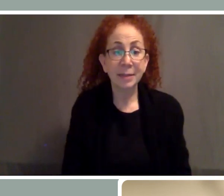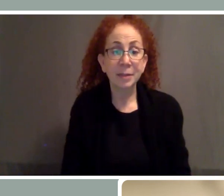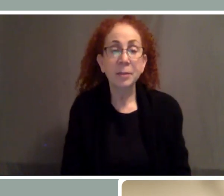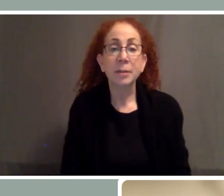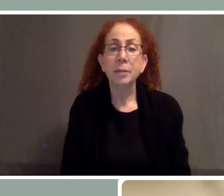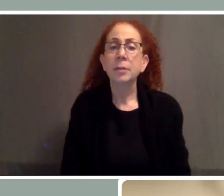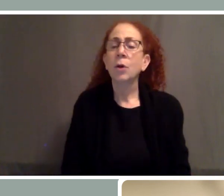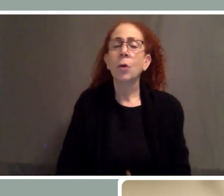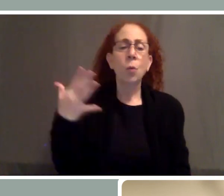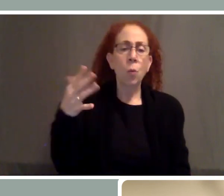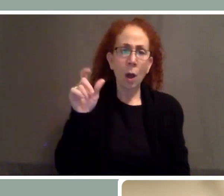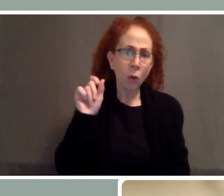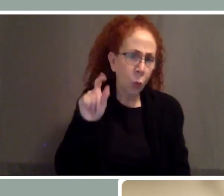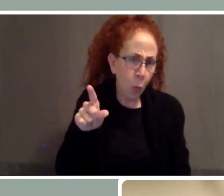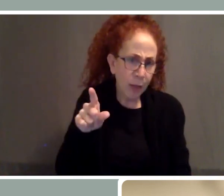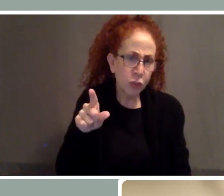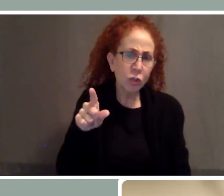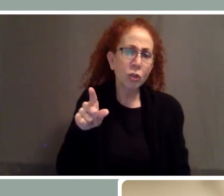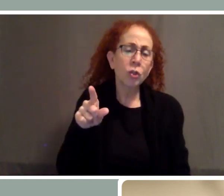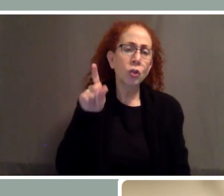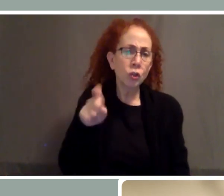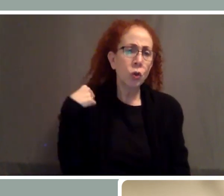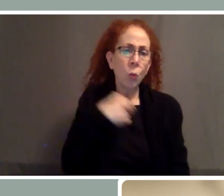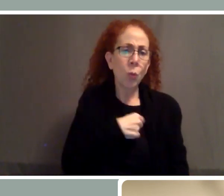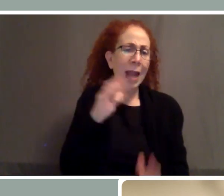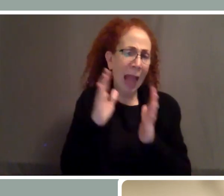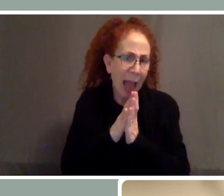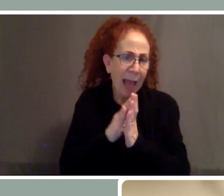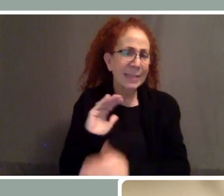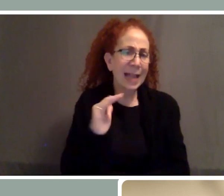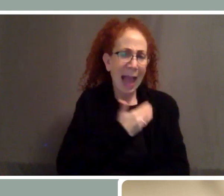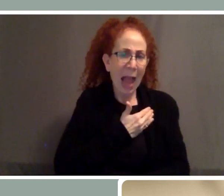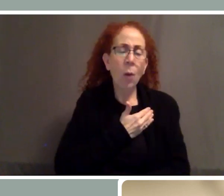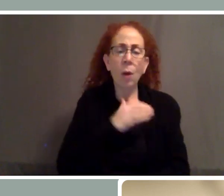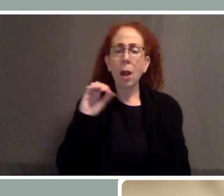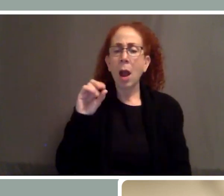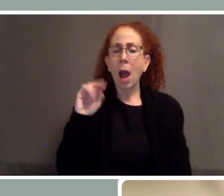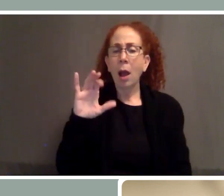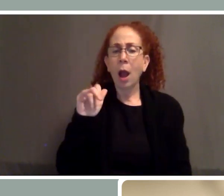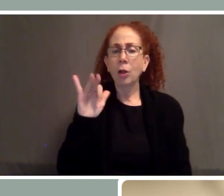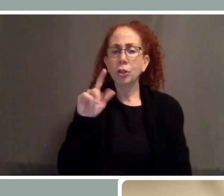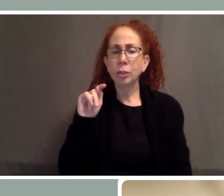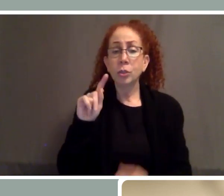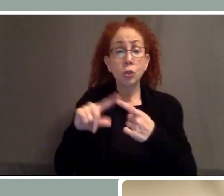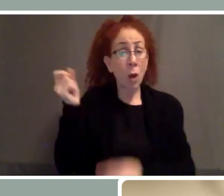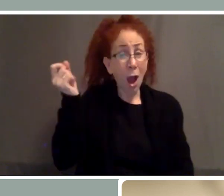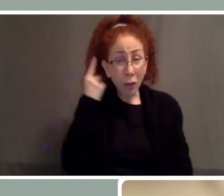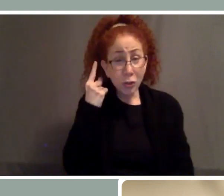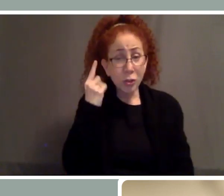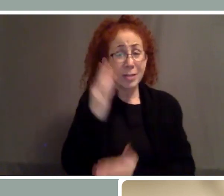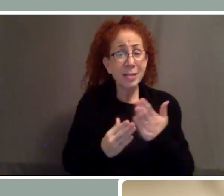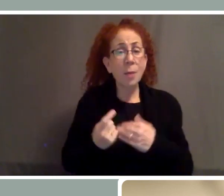what questions should we be asking of our oncologists to understand some of these really